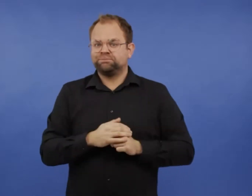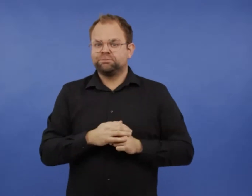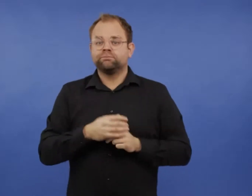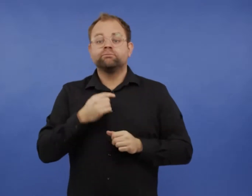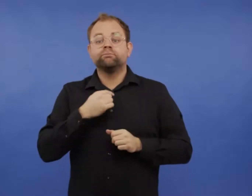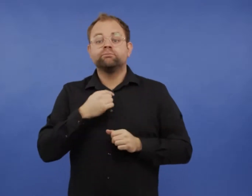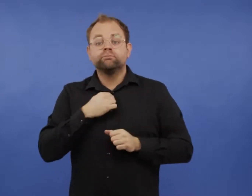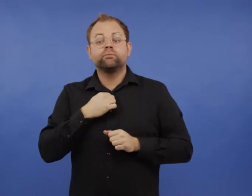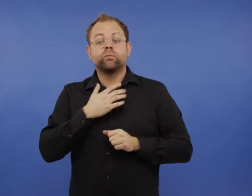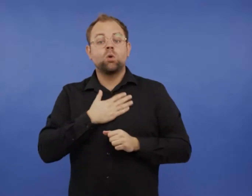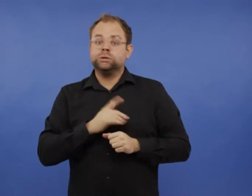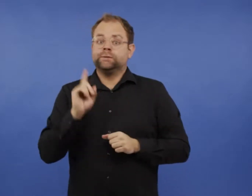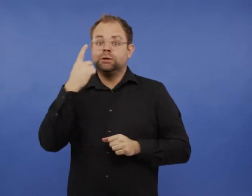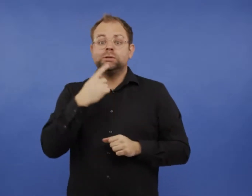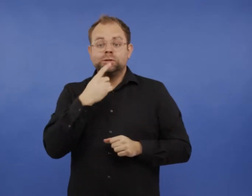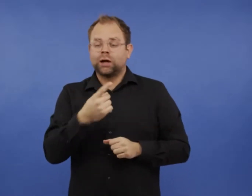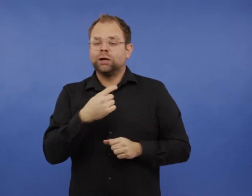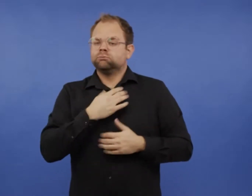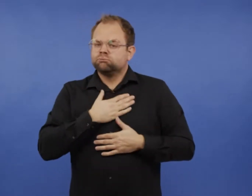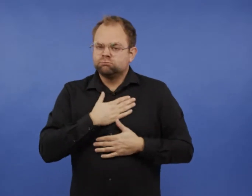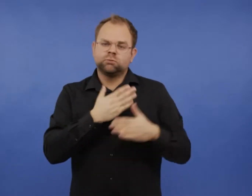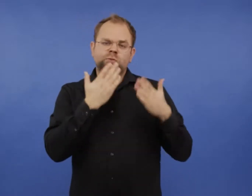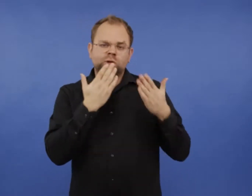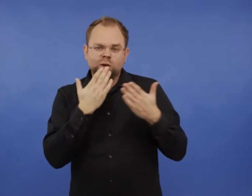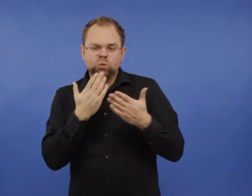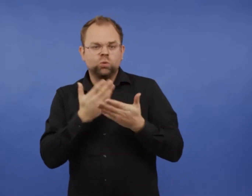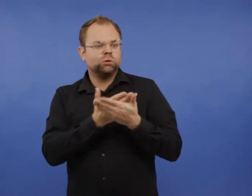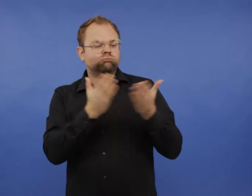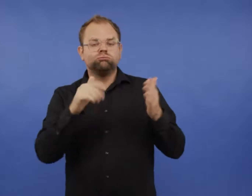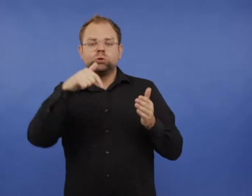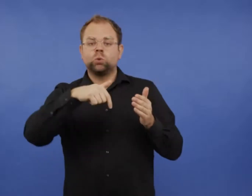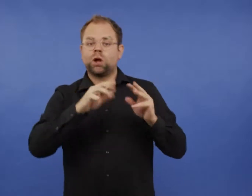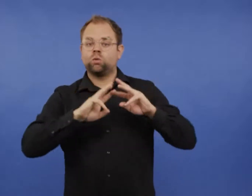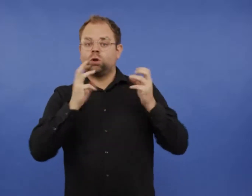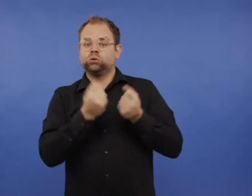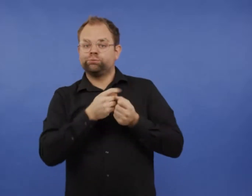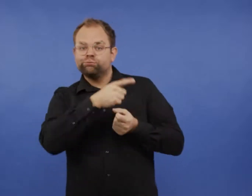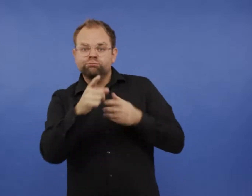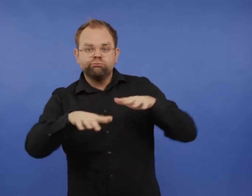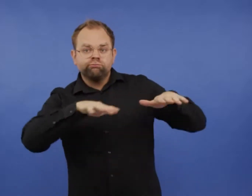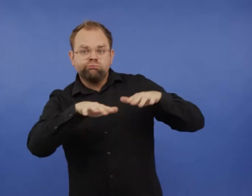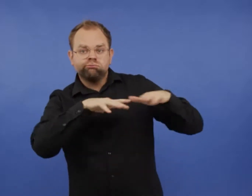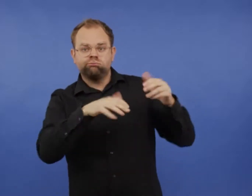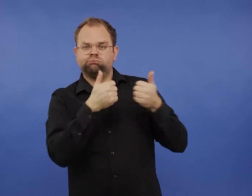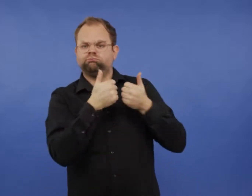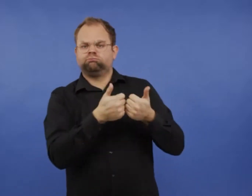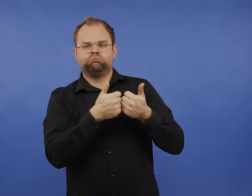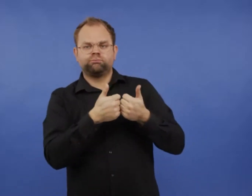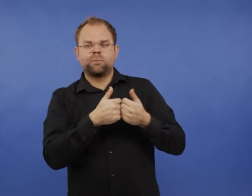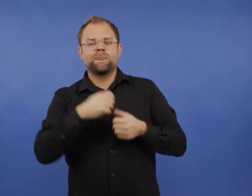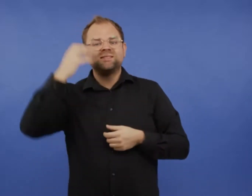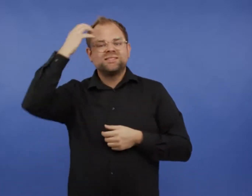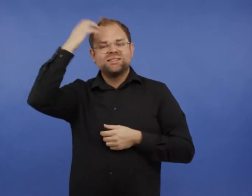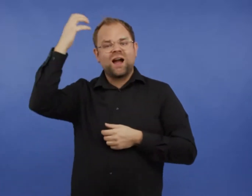thematic report, but this dialogue with you is equally important, if in fact not more important, in broadening